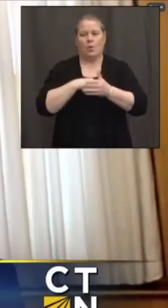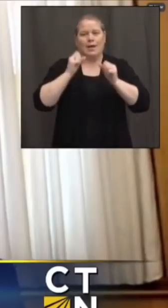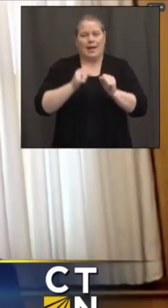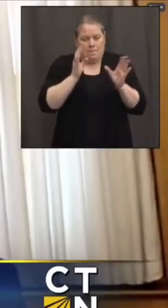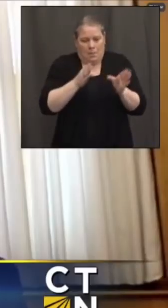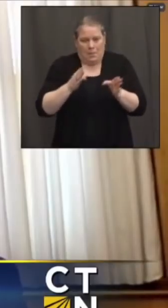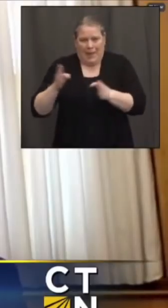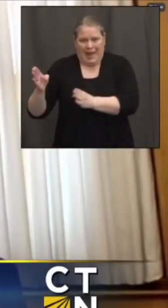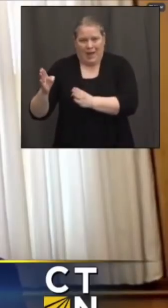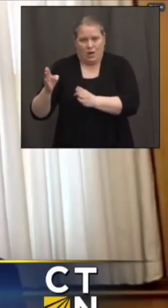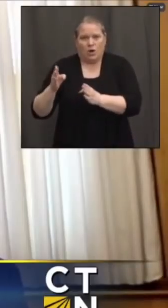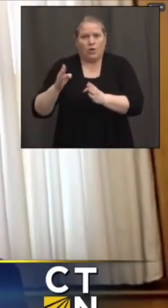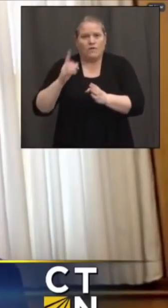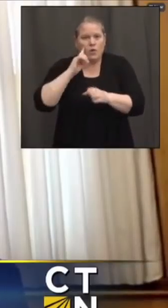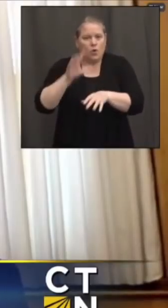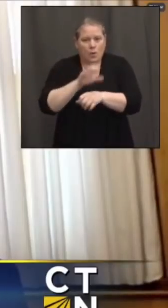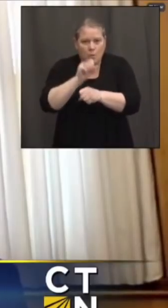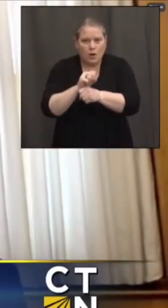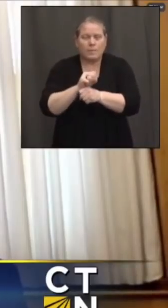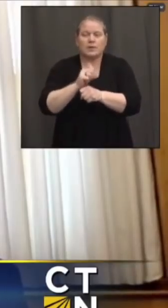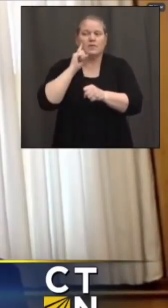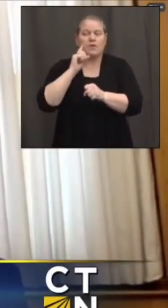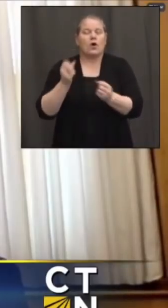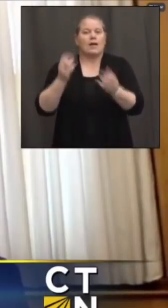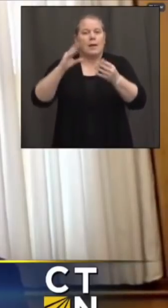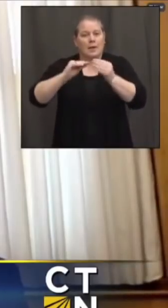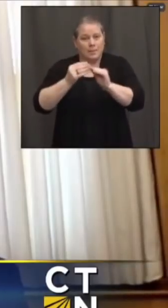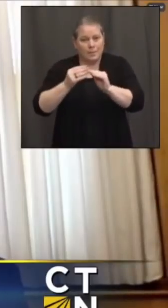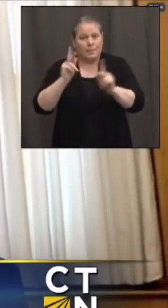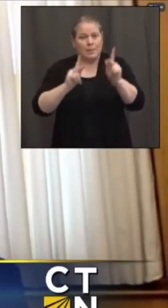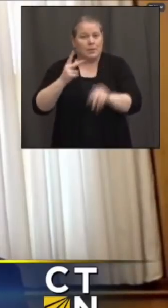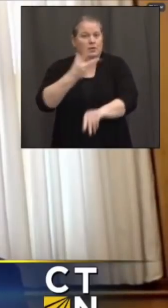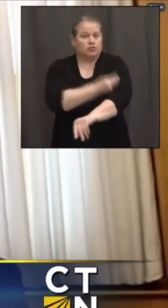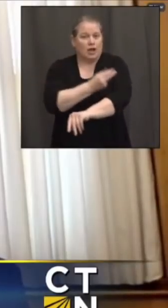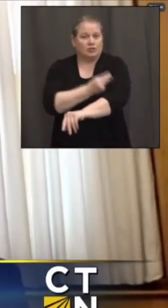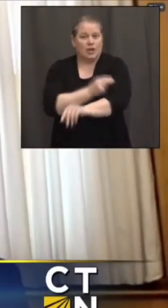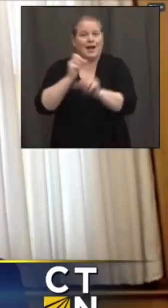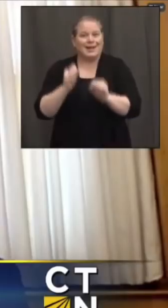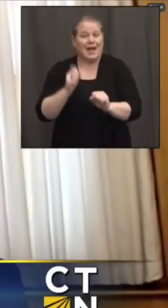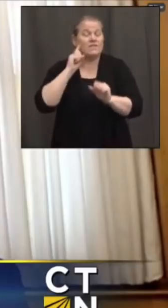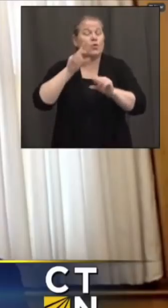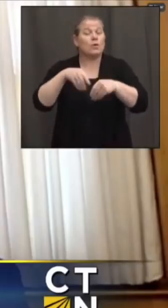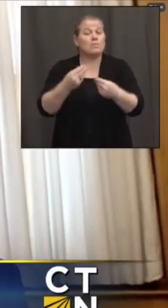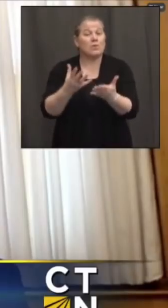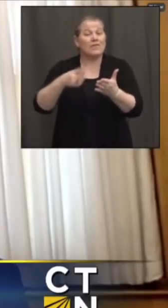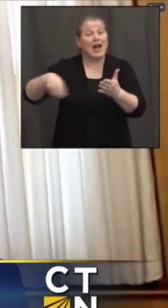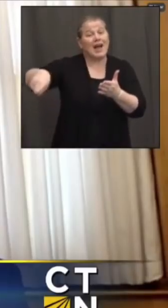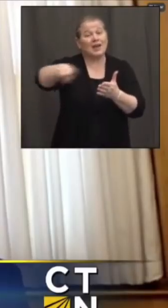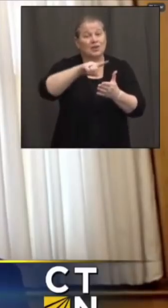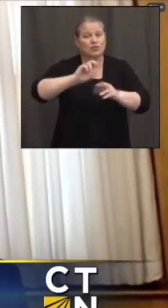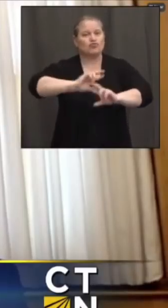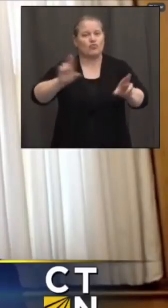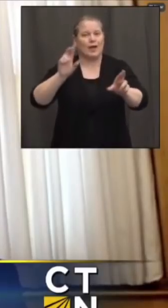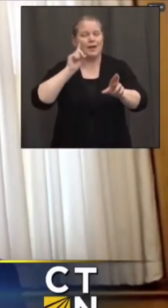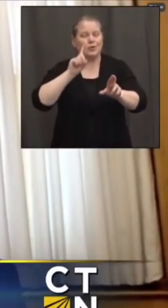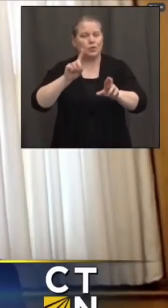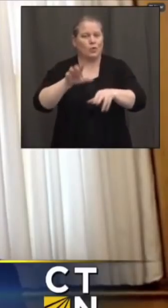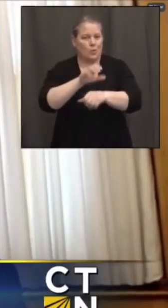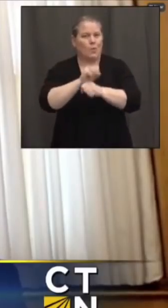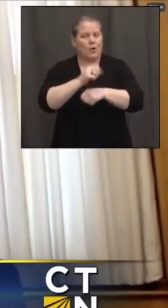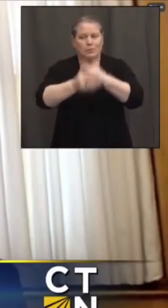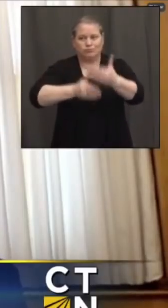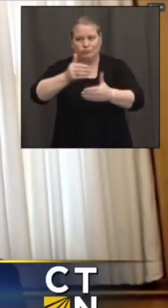they can expect, which we are doing. But I don't think, as we've discussed before, I